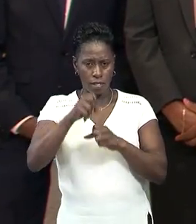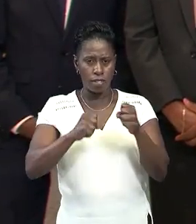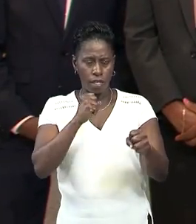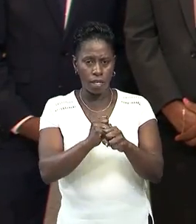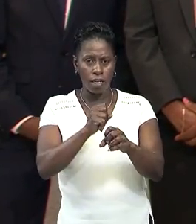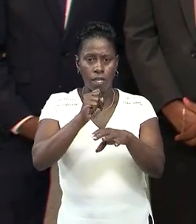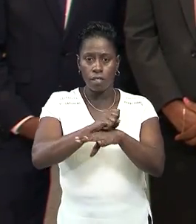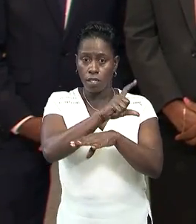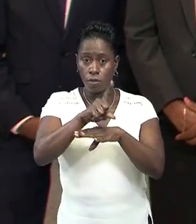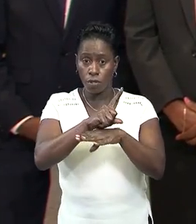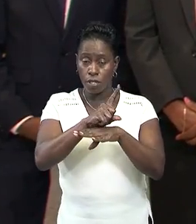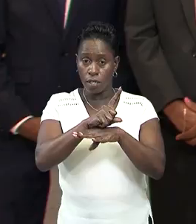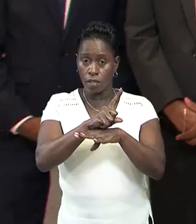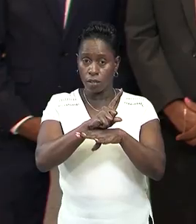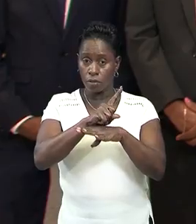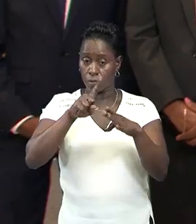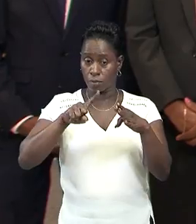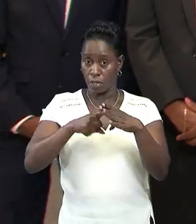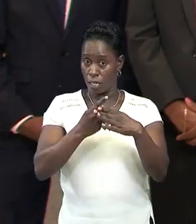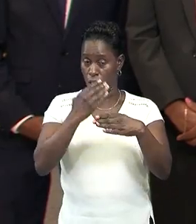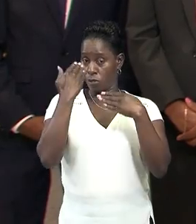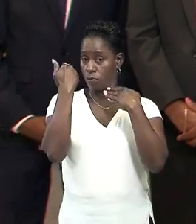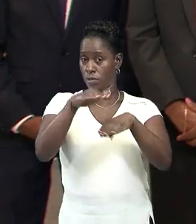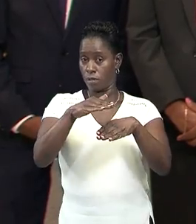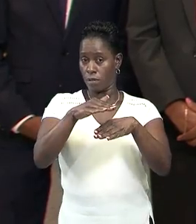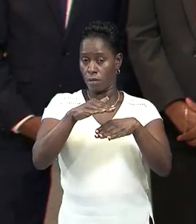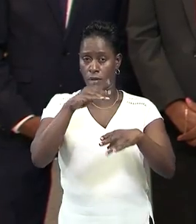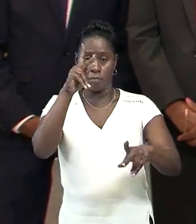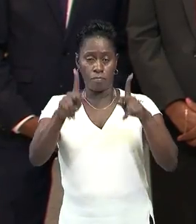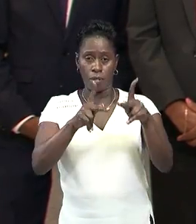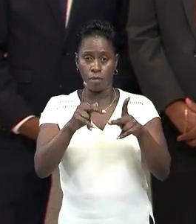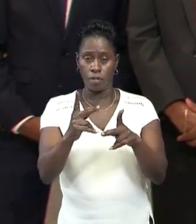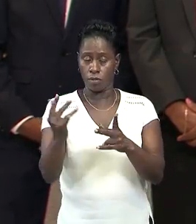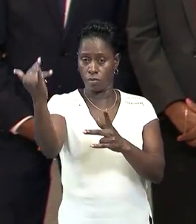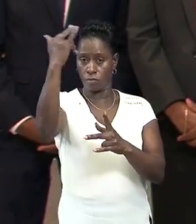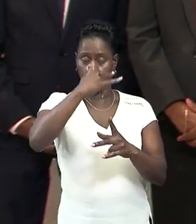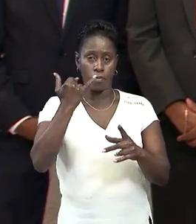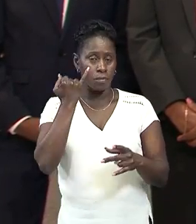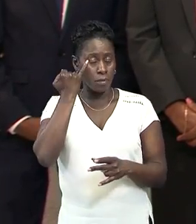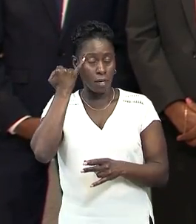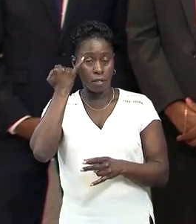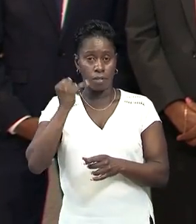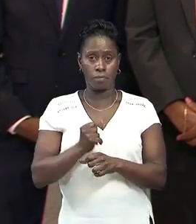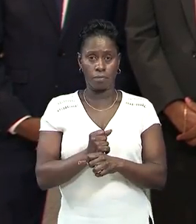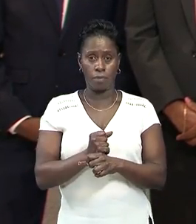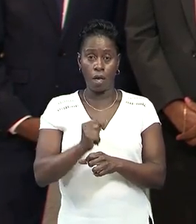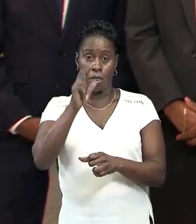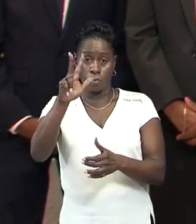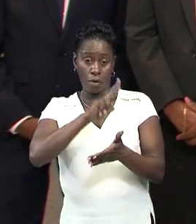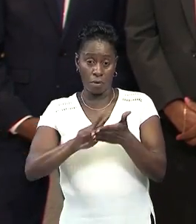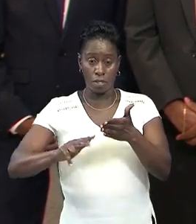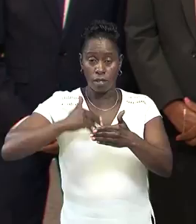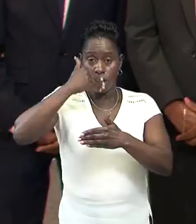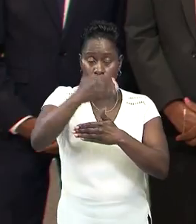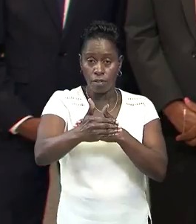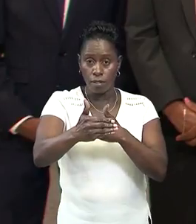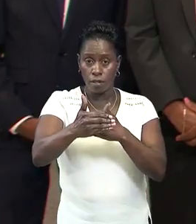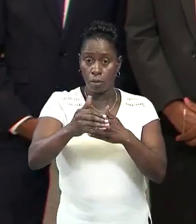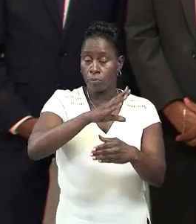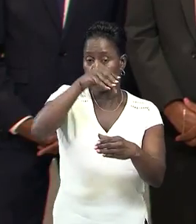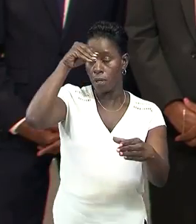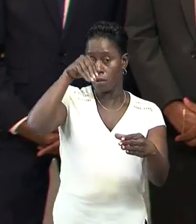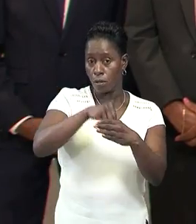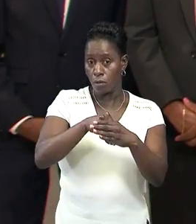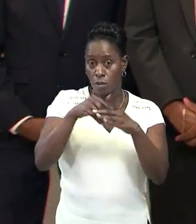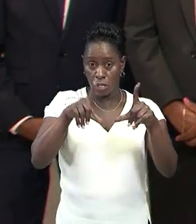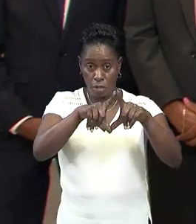Lucia imposed its first travel restriction on persons traveling from China, and 3 weeks later, extended to